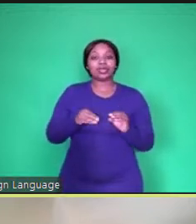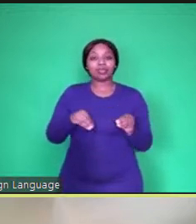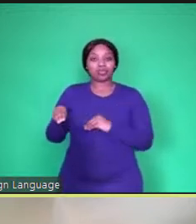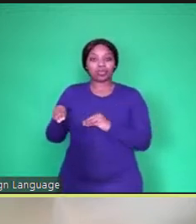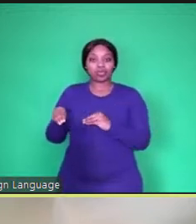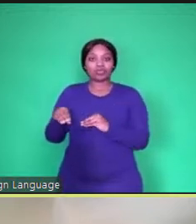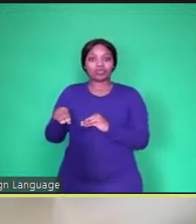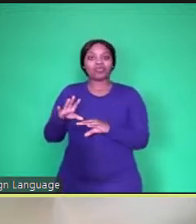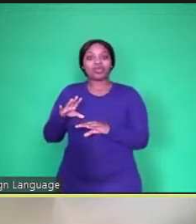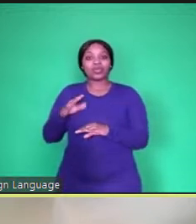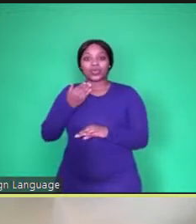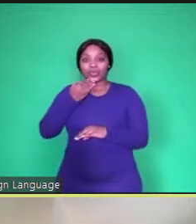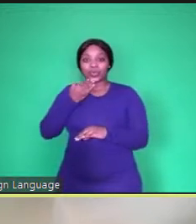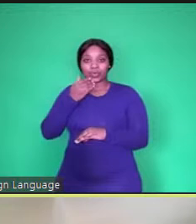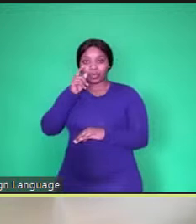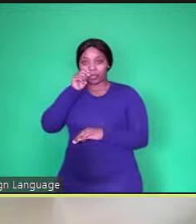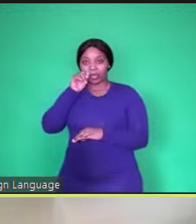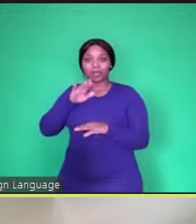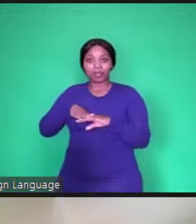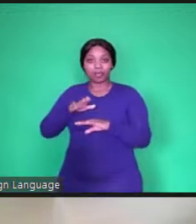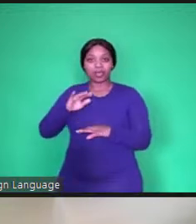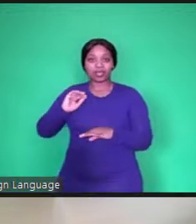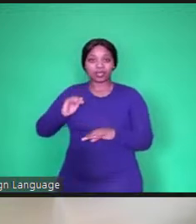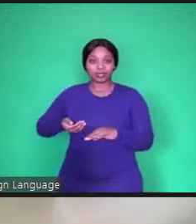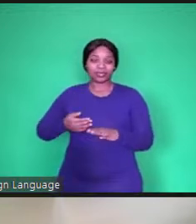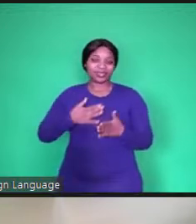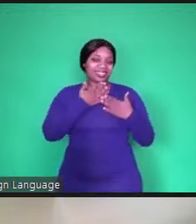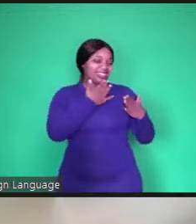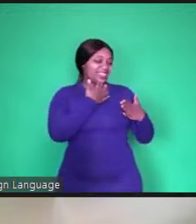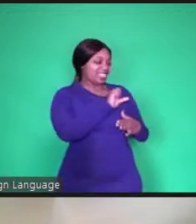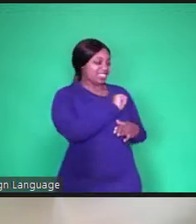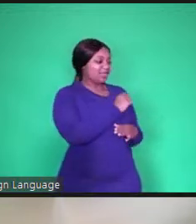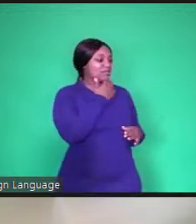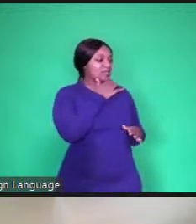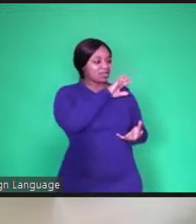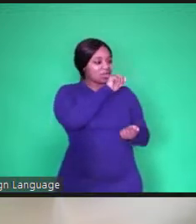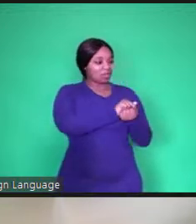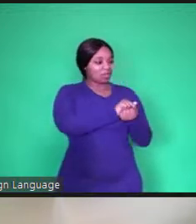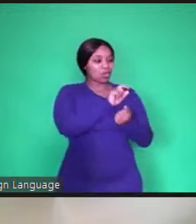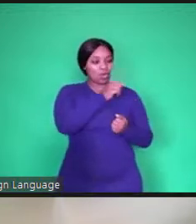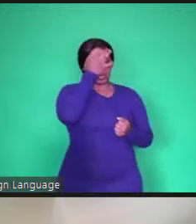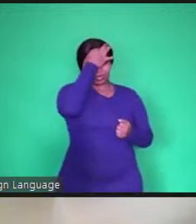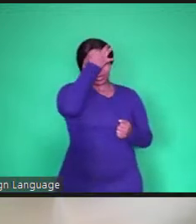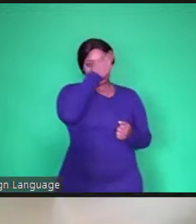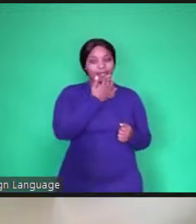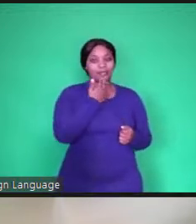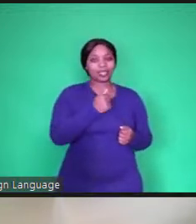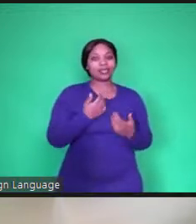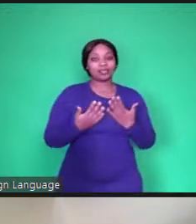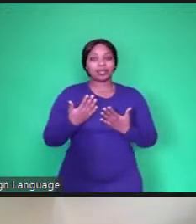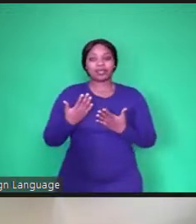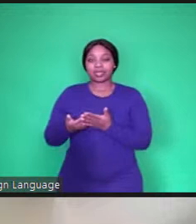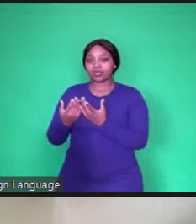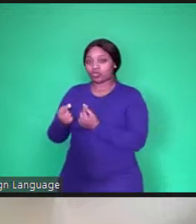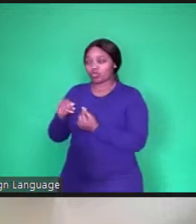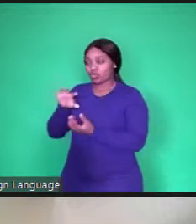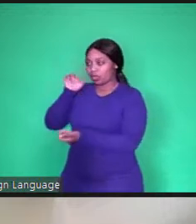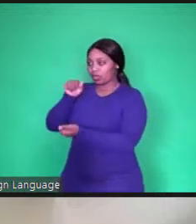females. Thanks, Satsan. Can you wrap up within 1 minute, please? Perhaps go on to the conclusions. Thank